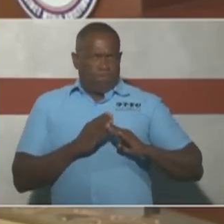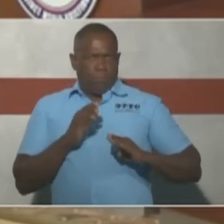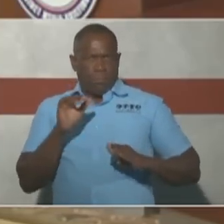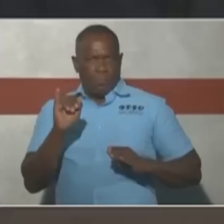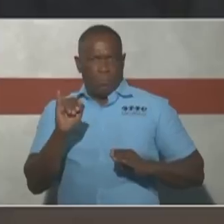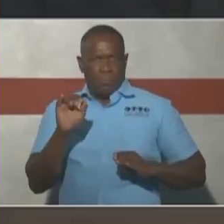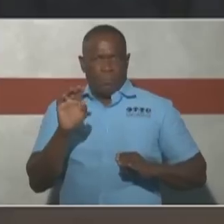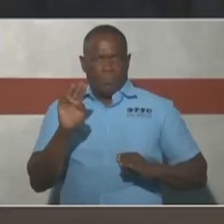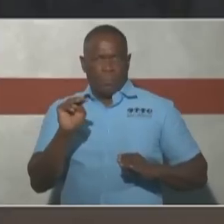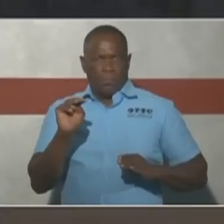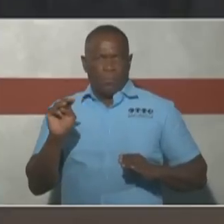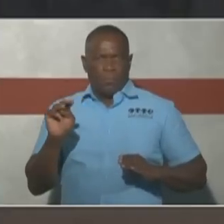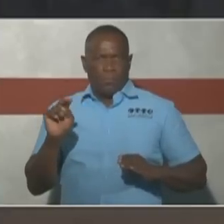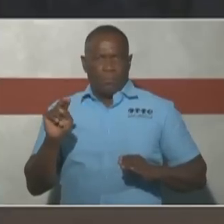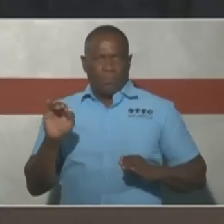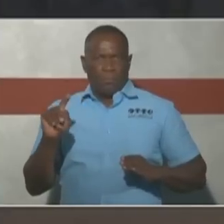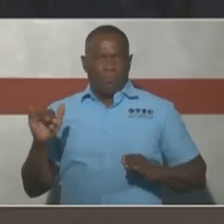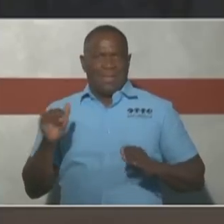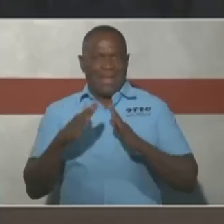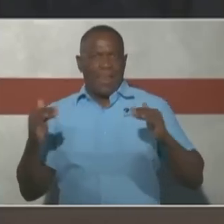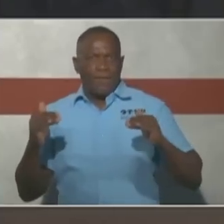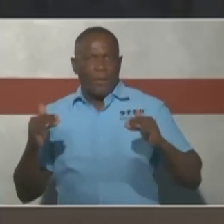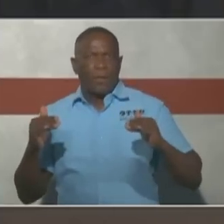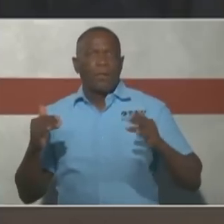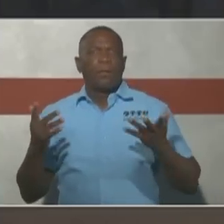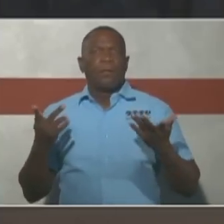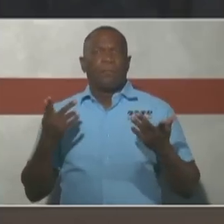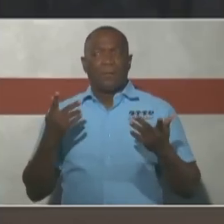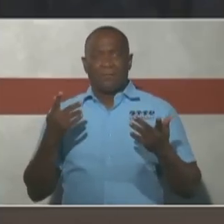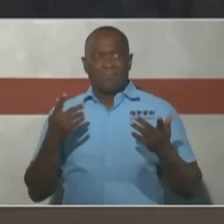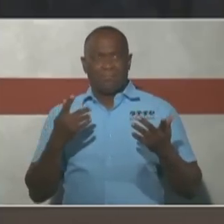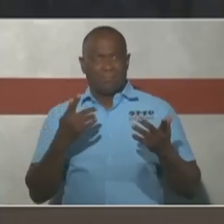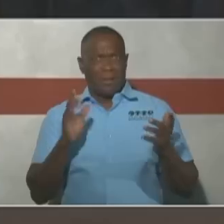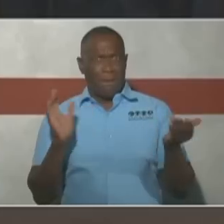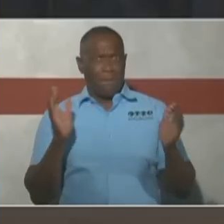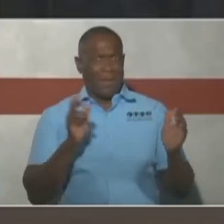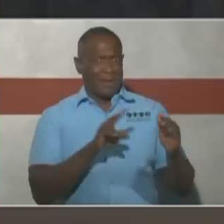were. But that could change if some things change.